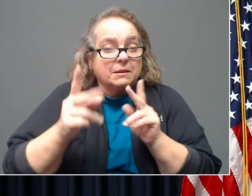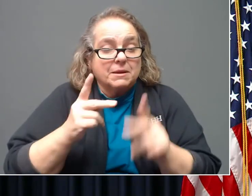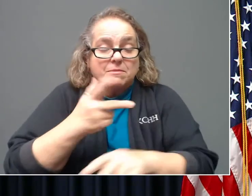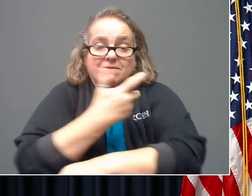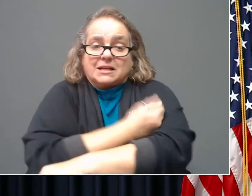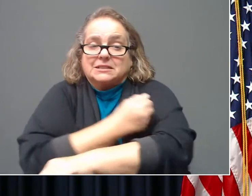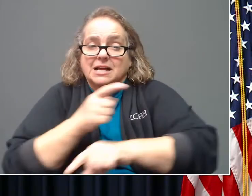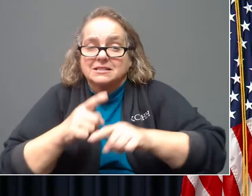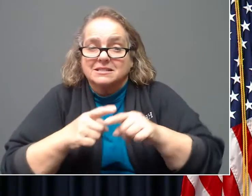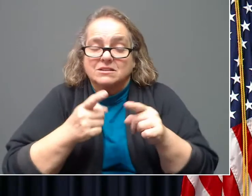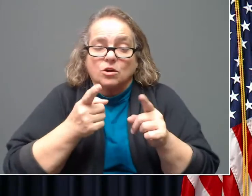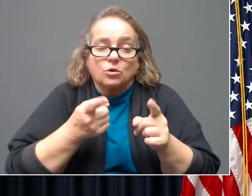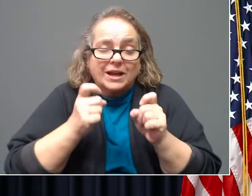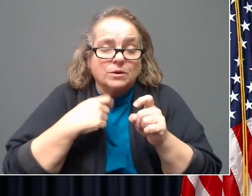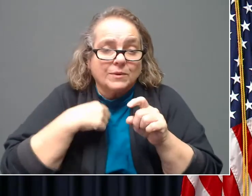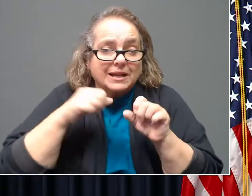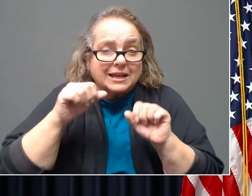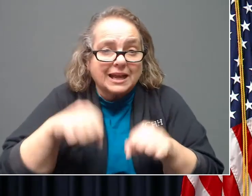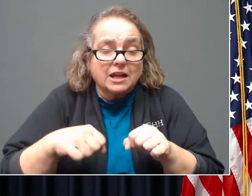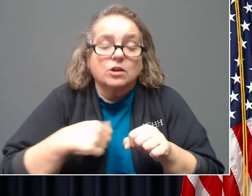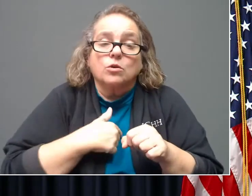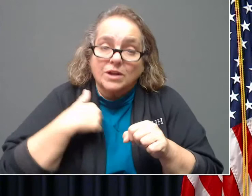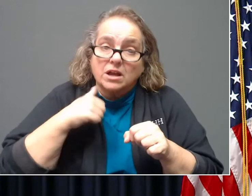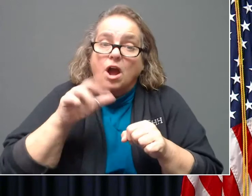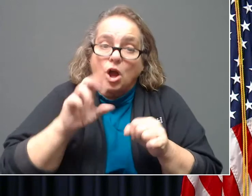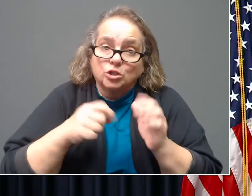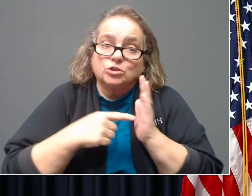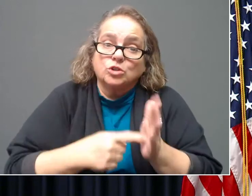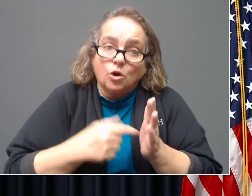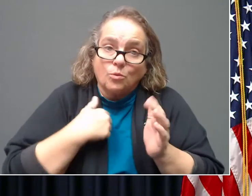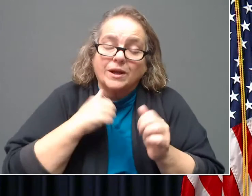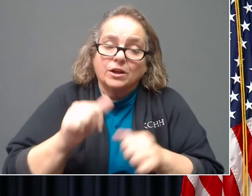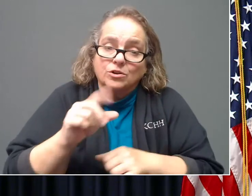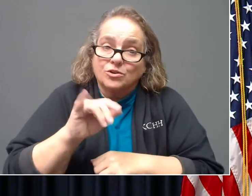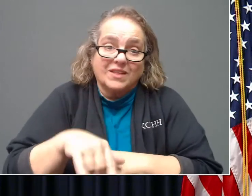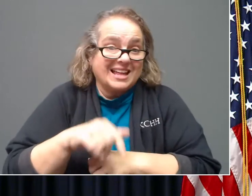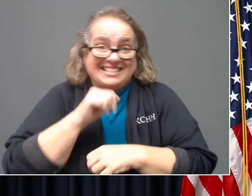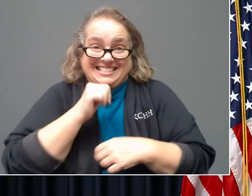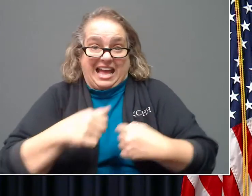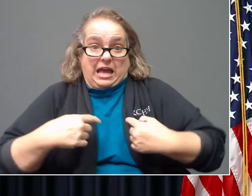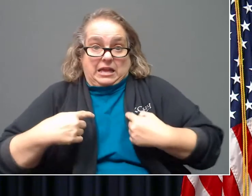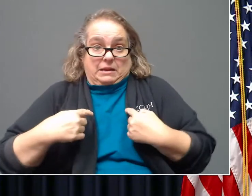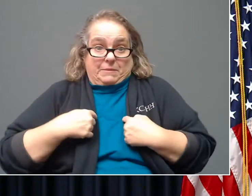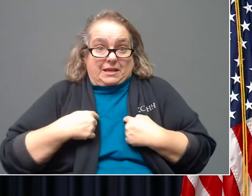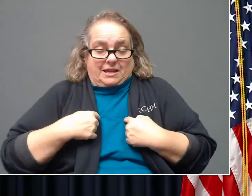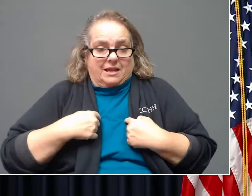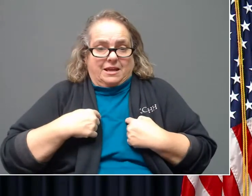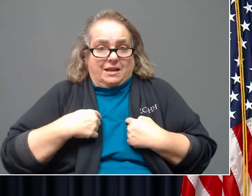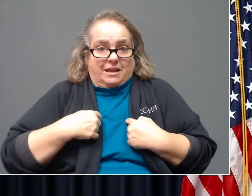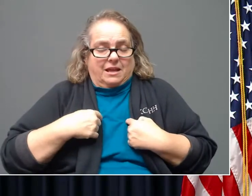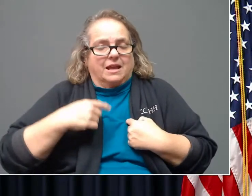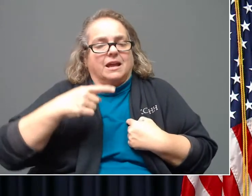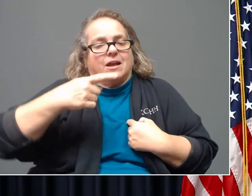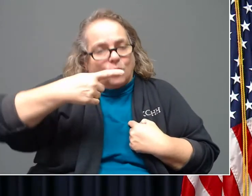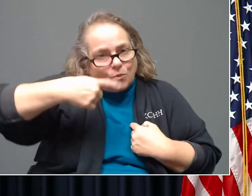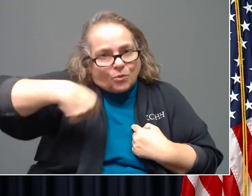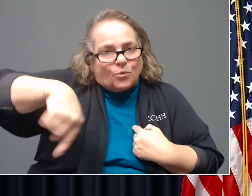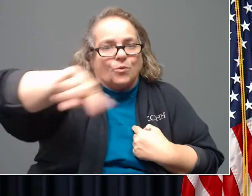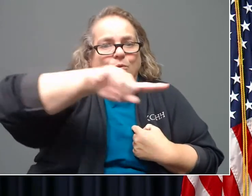showing that we can do that. It can't be a me, it's got to be a we.